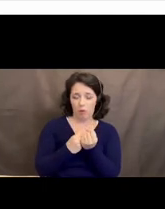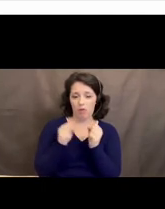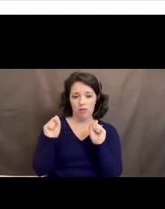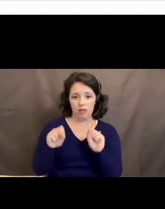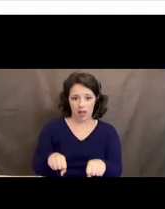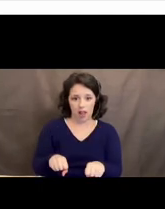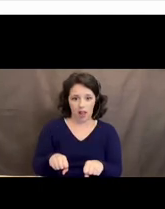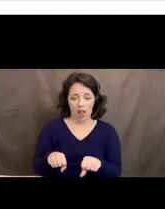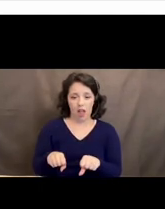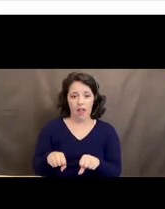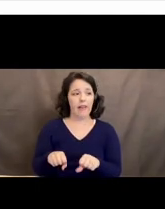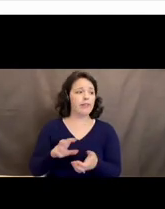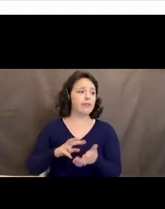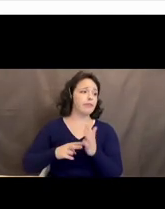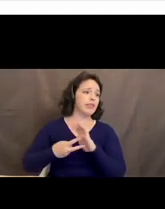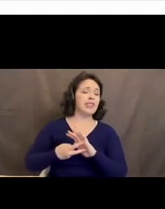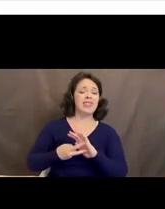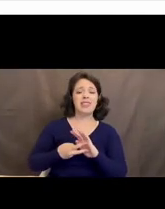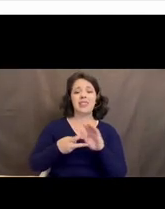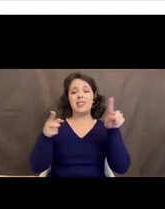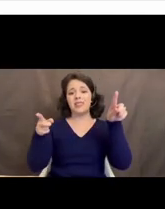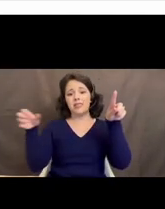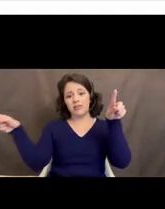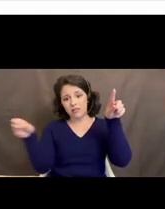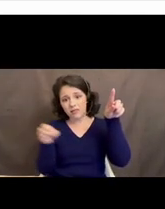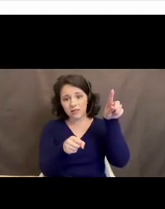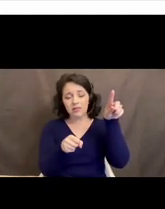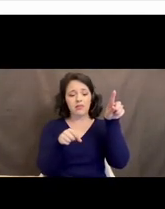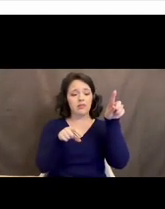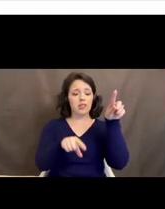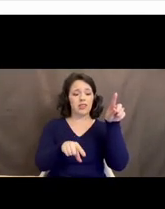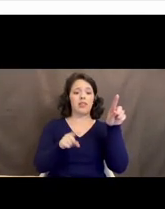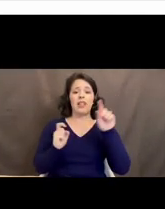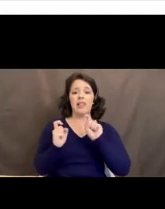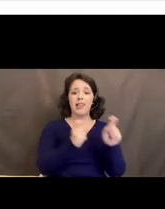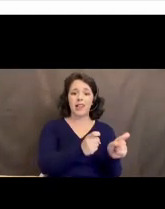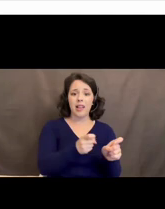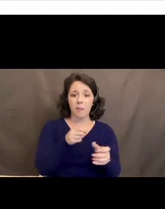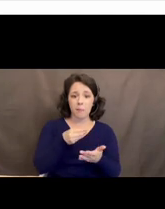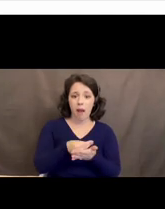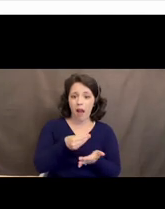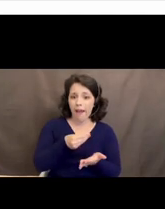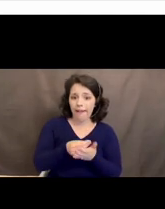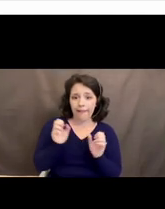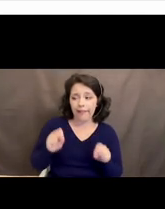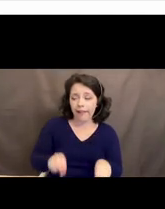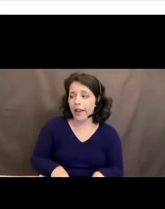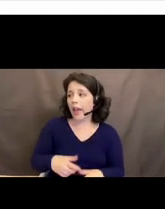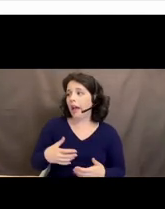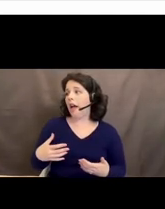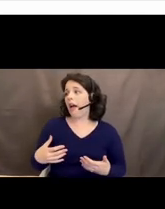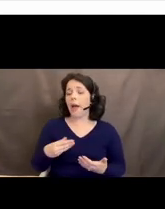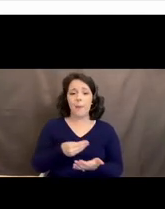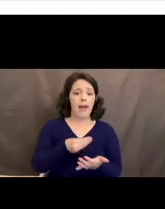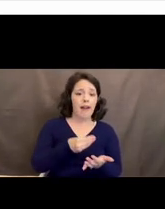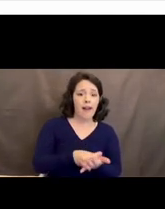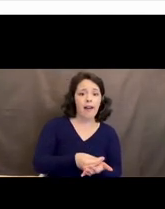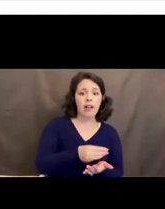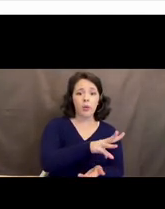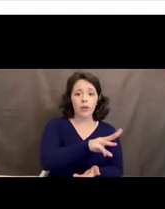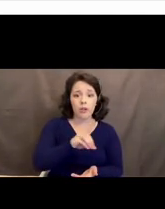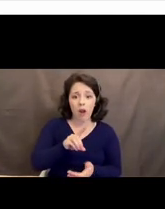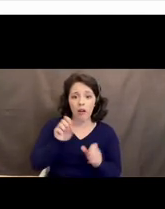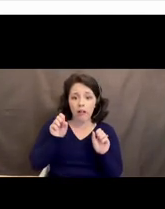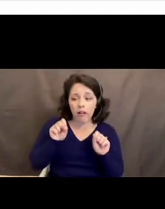on the account, such as to view the account, contribute, change investments, withdraw funds, close